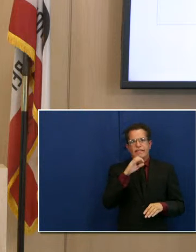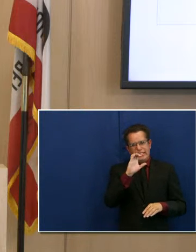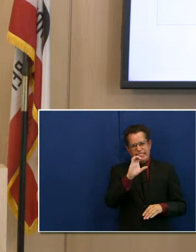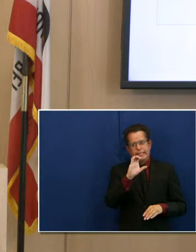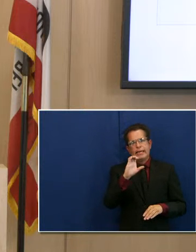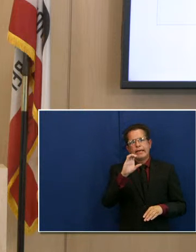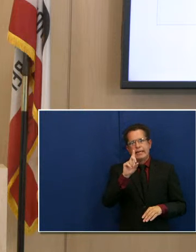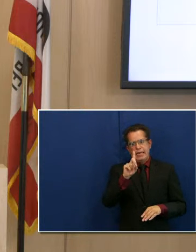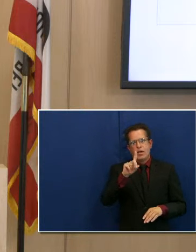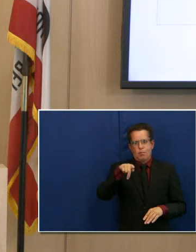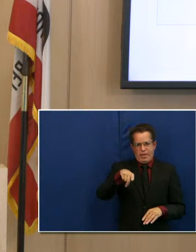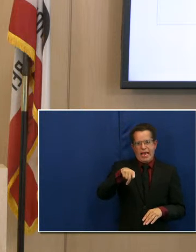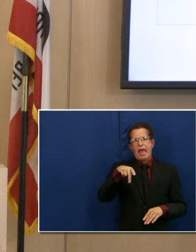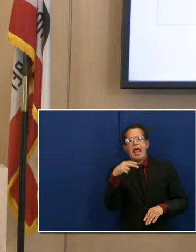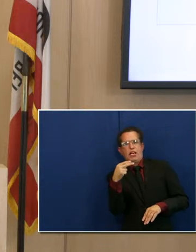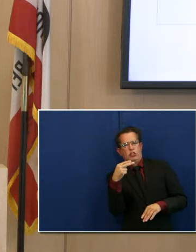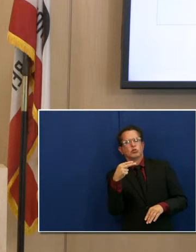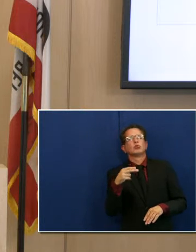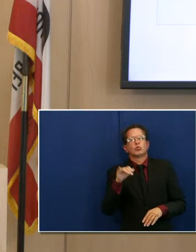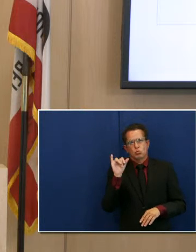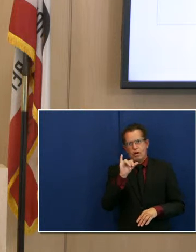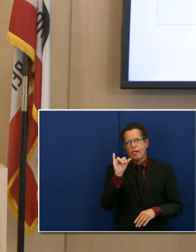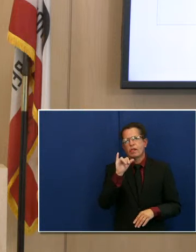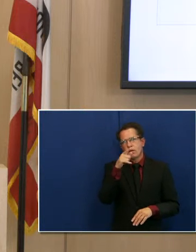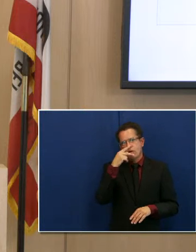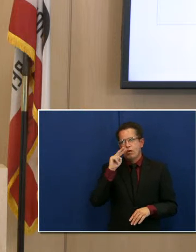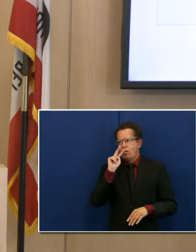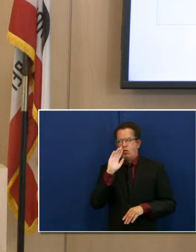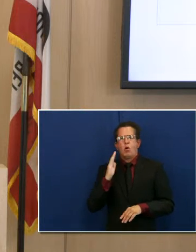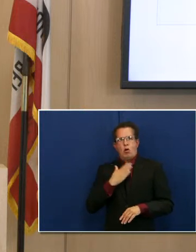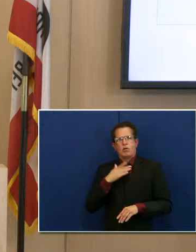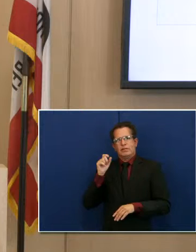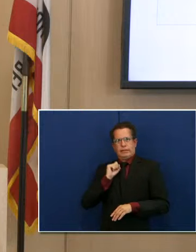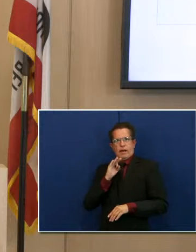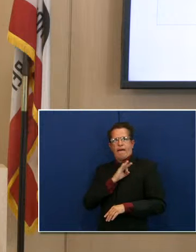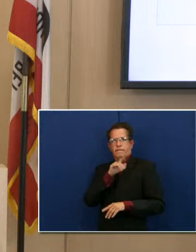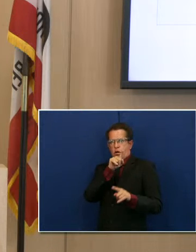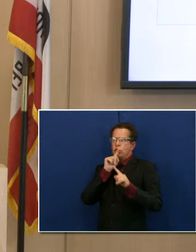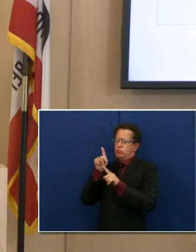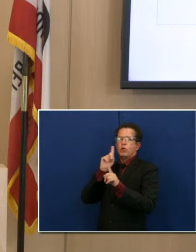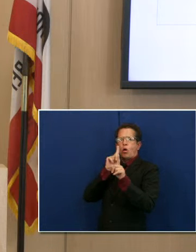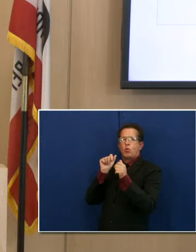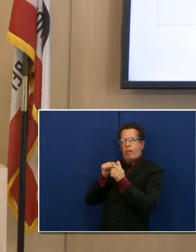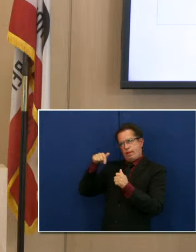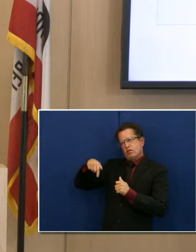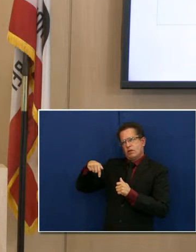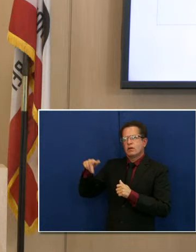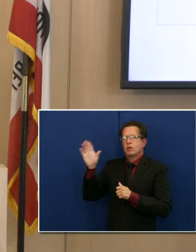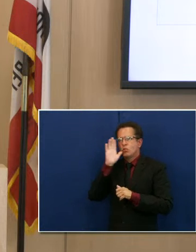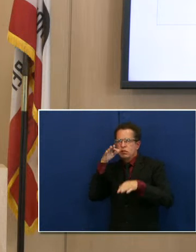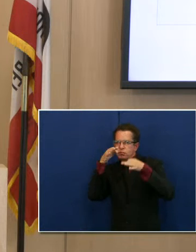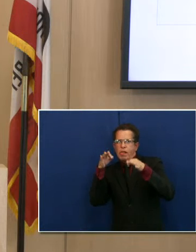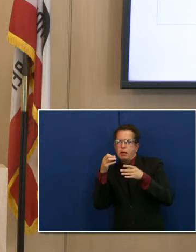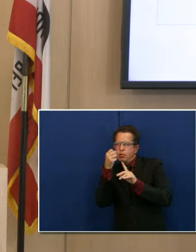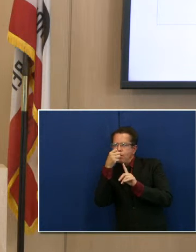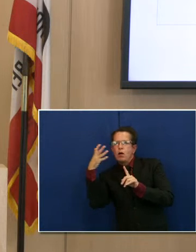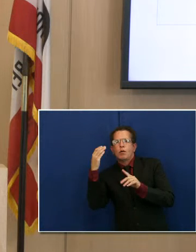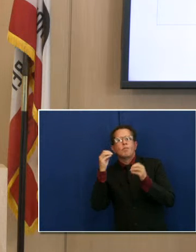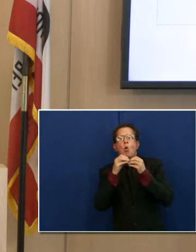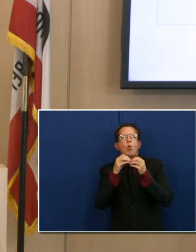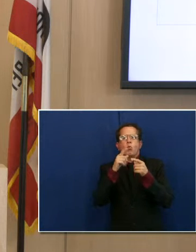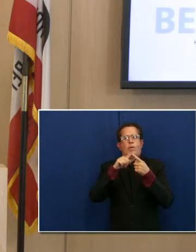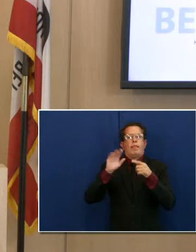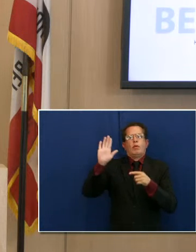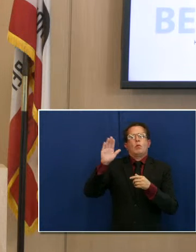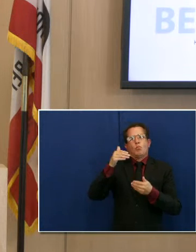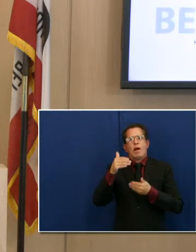just make sure you contact our immunization program staff so that you are aware of the process. Now, just moving on